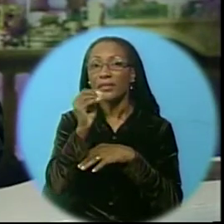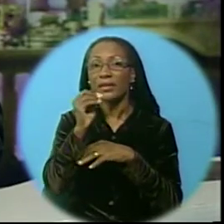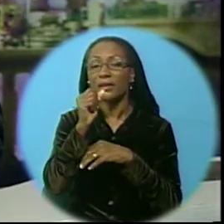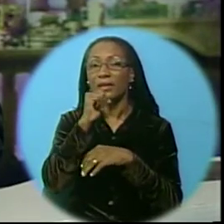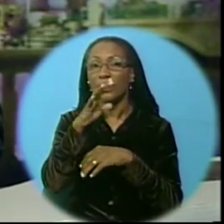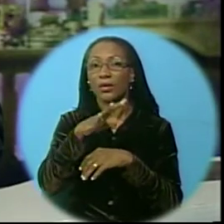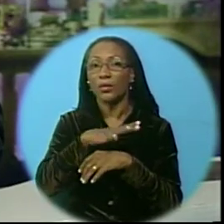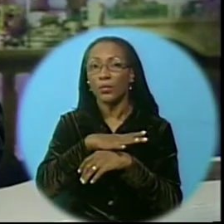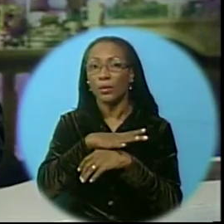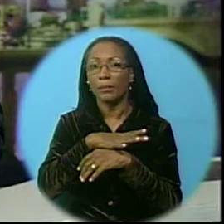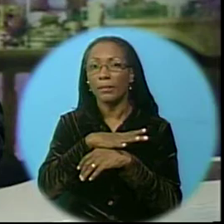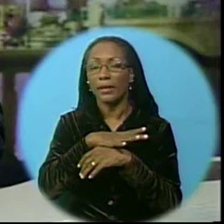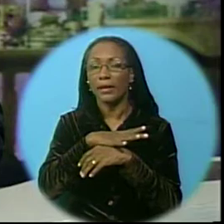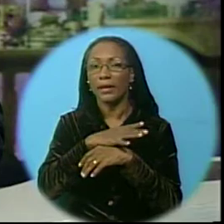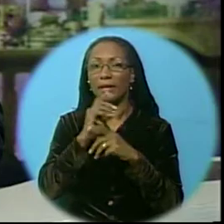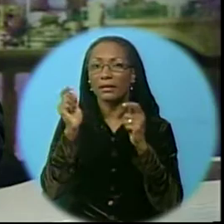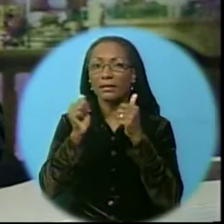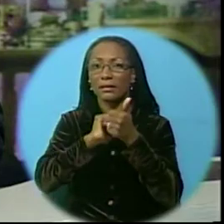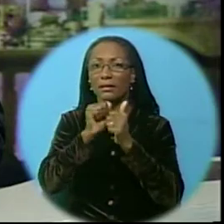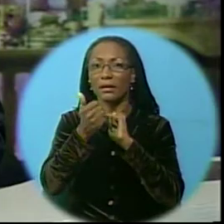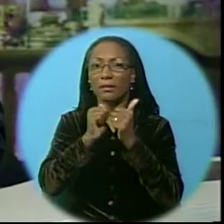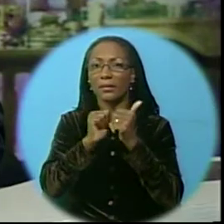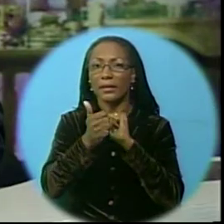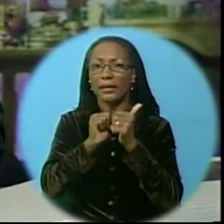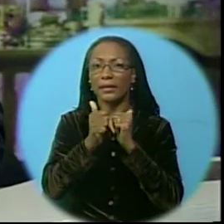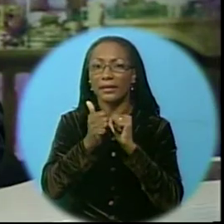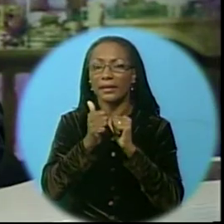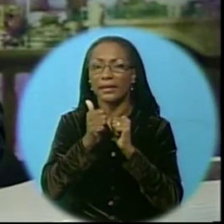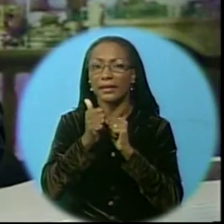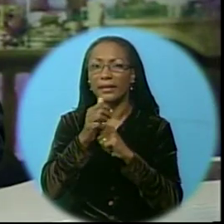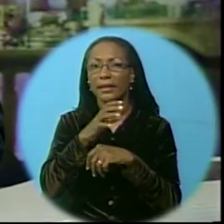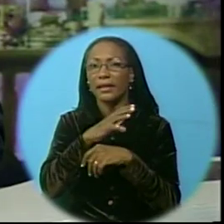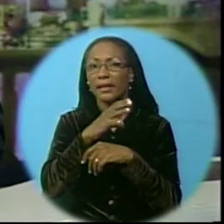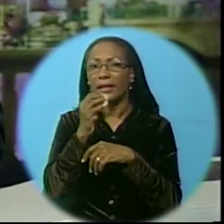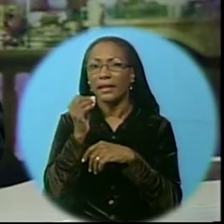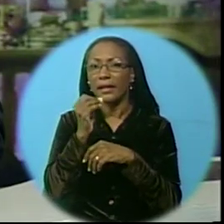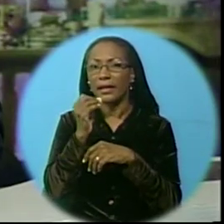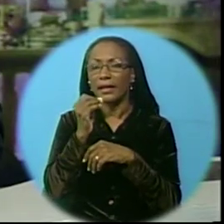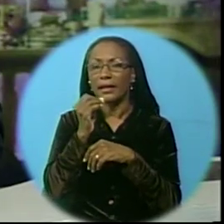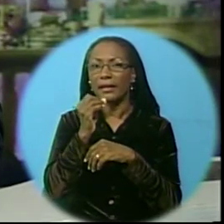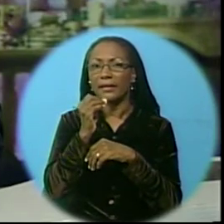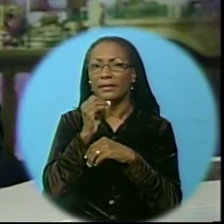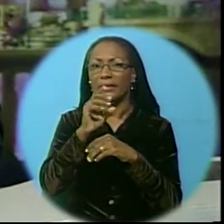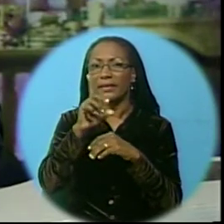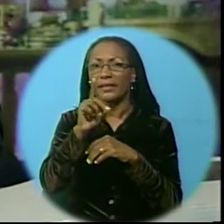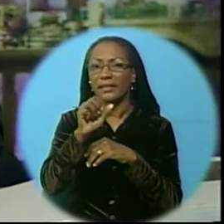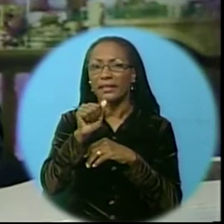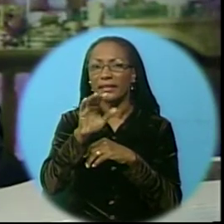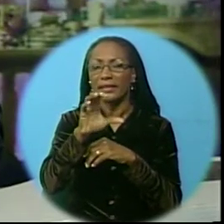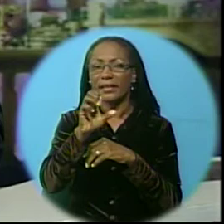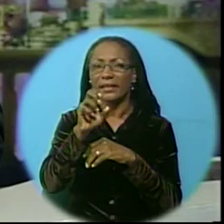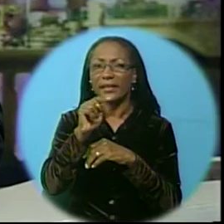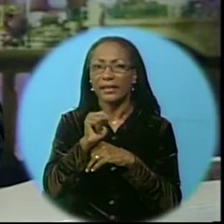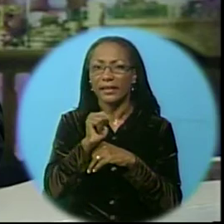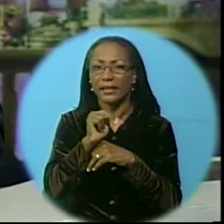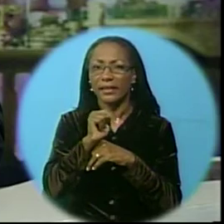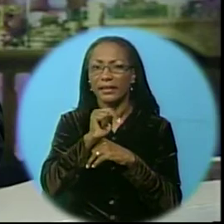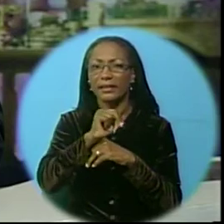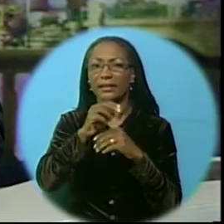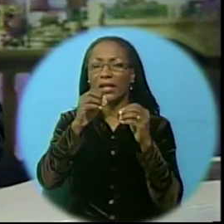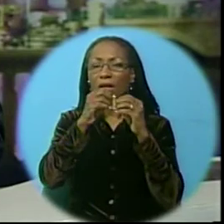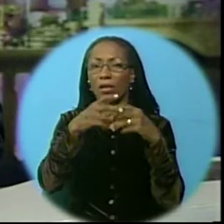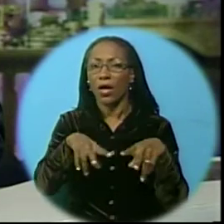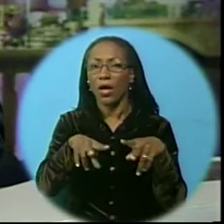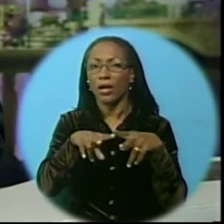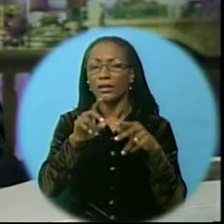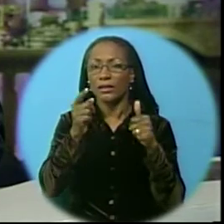in danger of losing their final and only game that they would have lost for the season, but they battled from 2 sets down to beat Pan